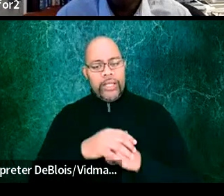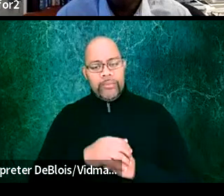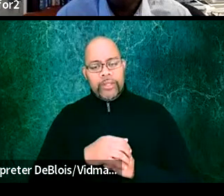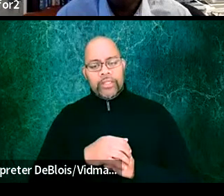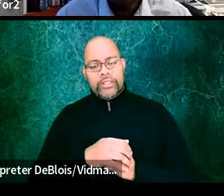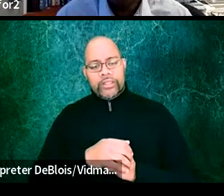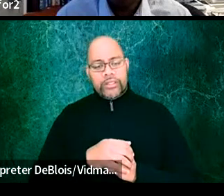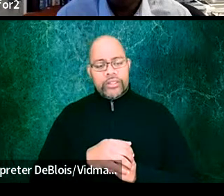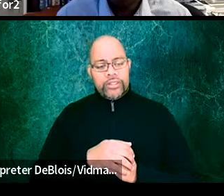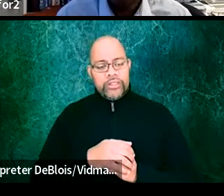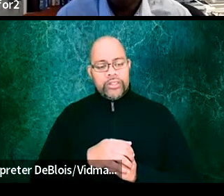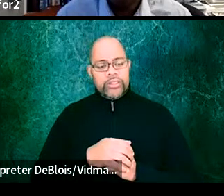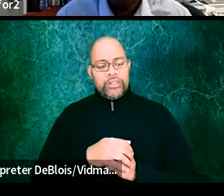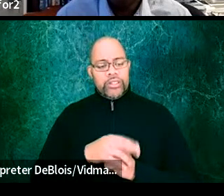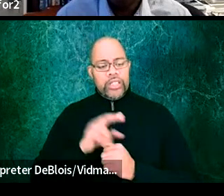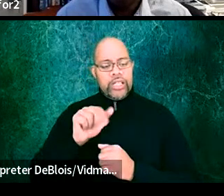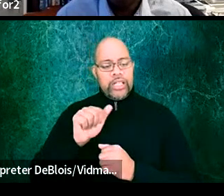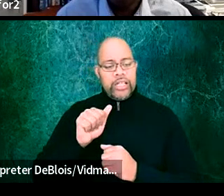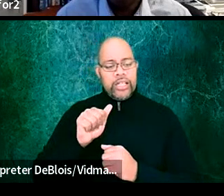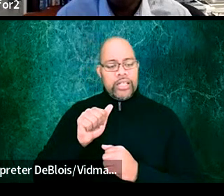Nyasia, was it you?